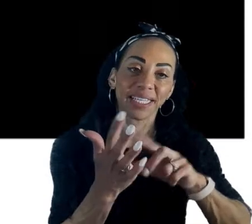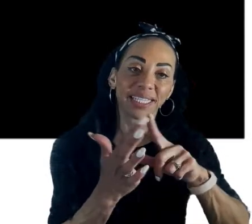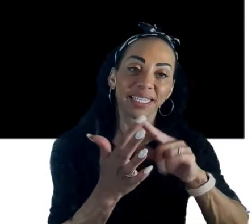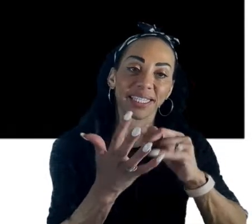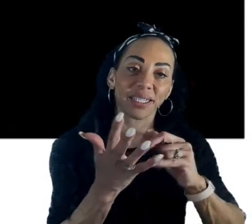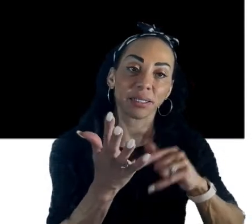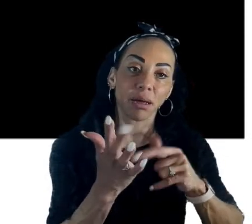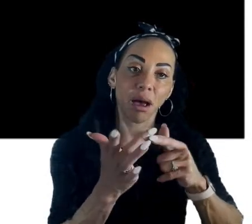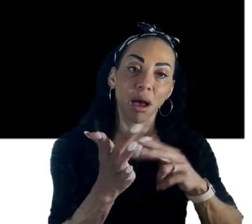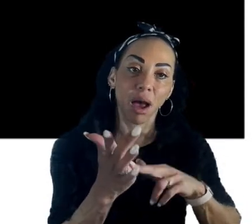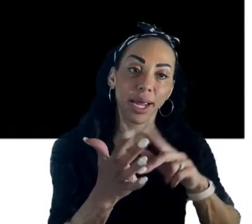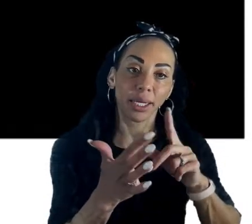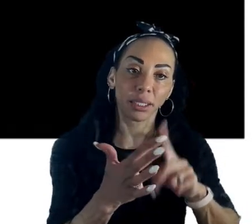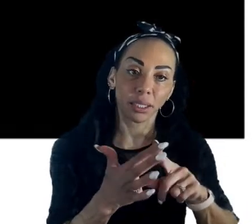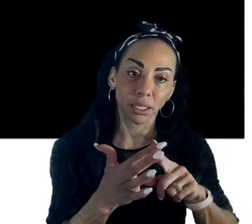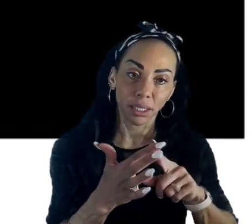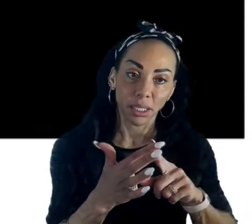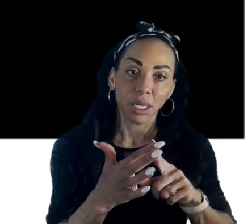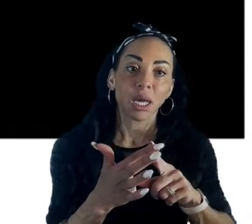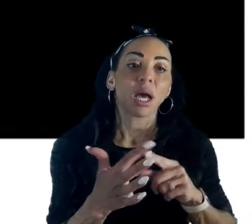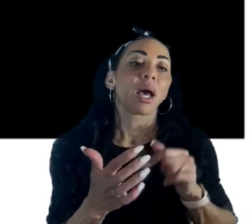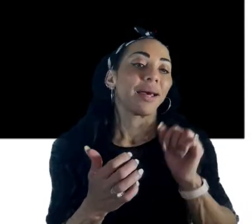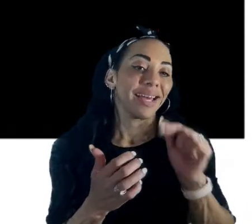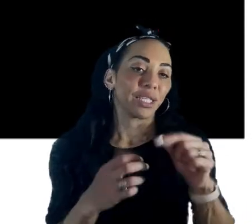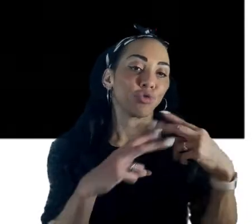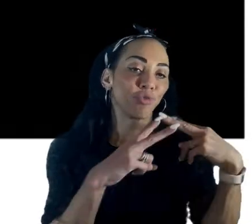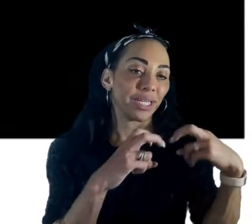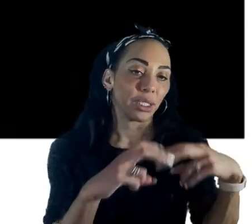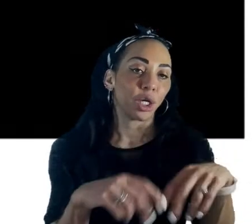feel sort of like fruitful to this conversation.